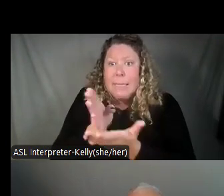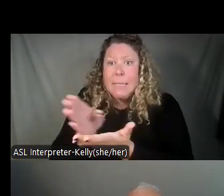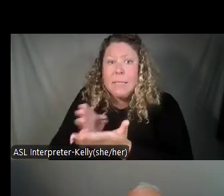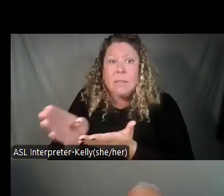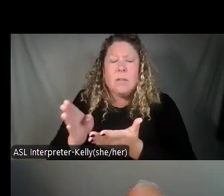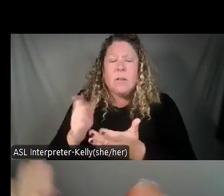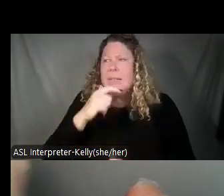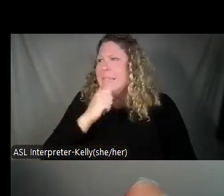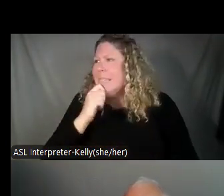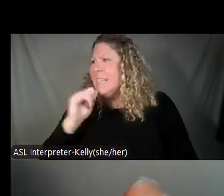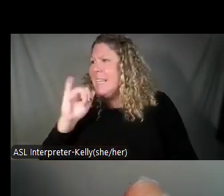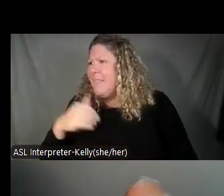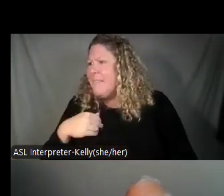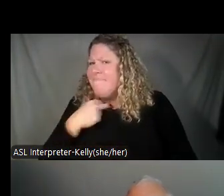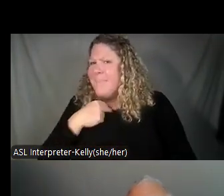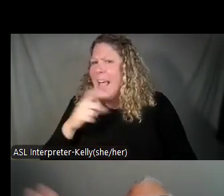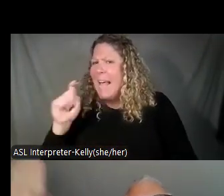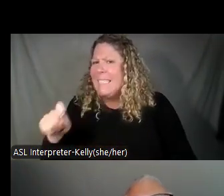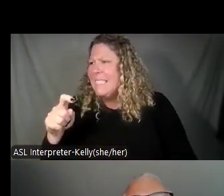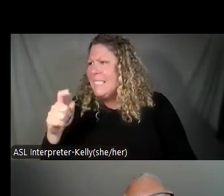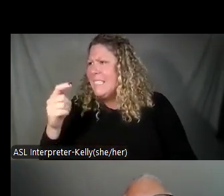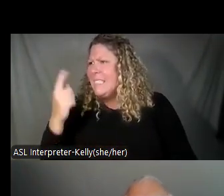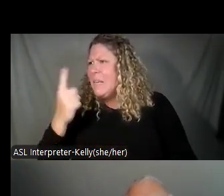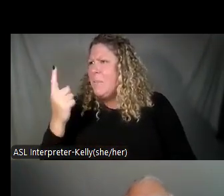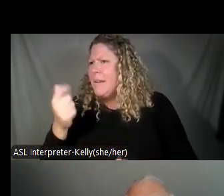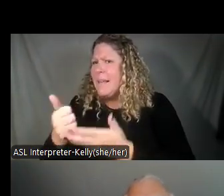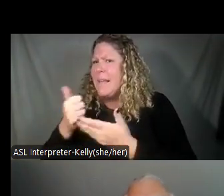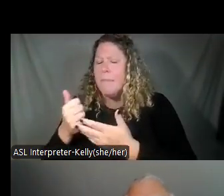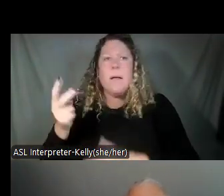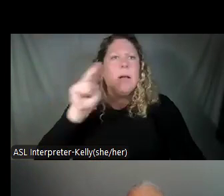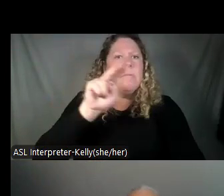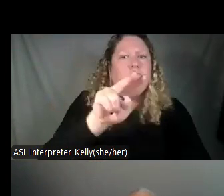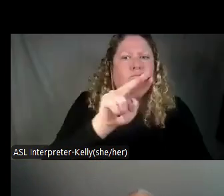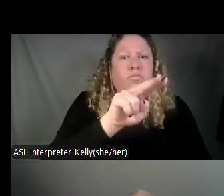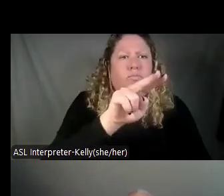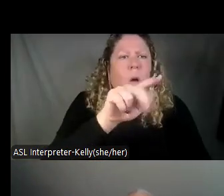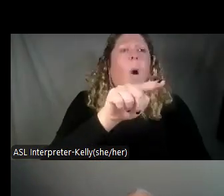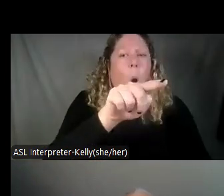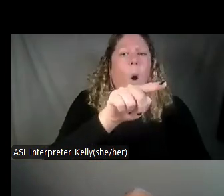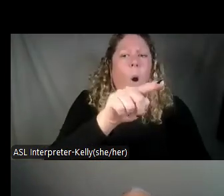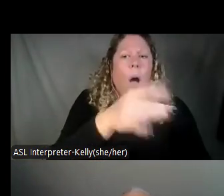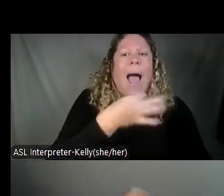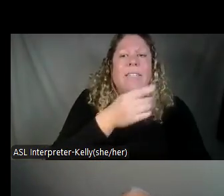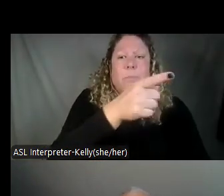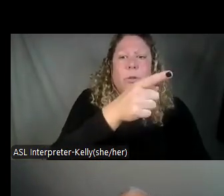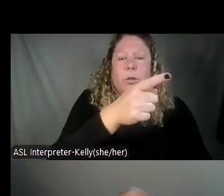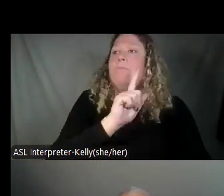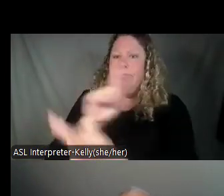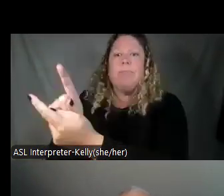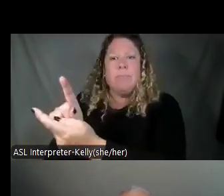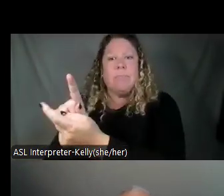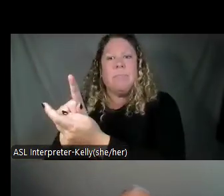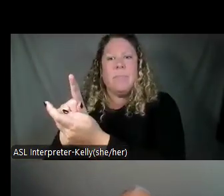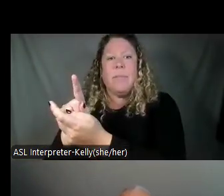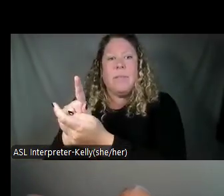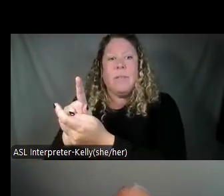I need a skill, or if I need knowledge for someone, I know who to go to. And if we're trying to learn